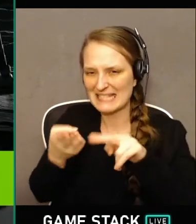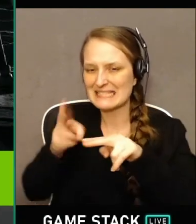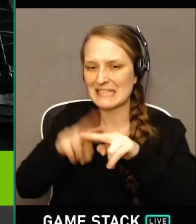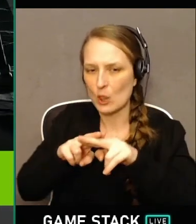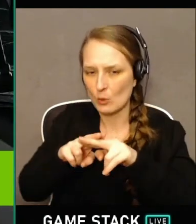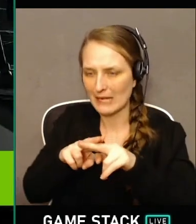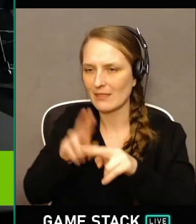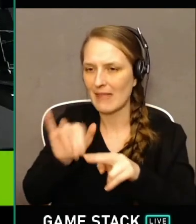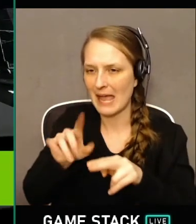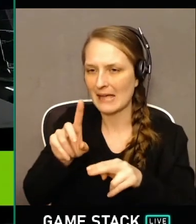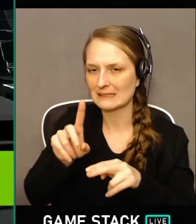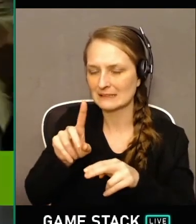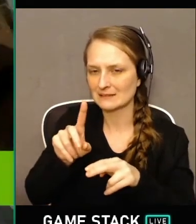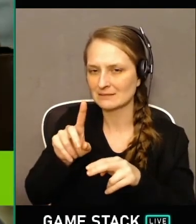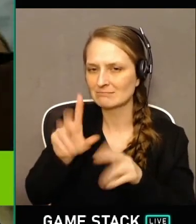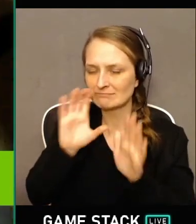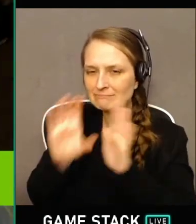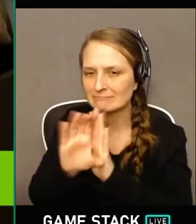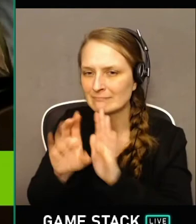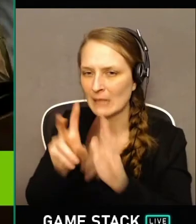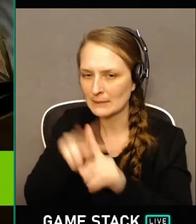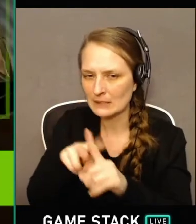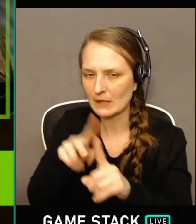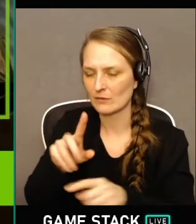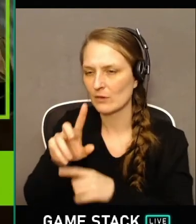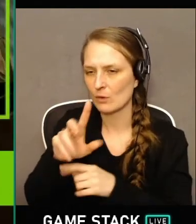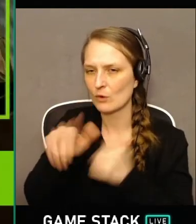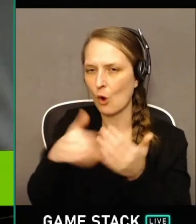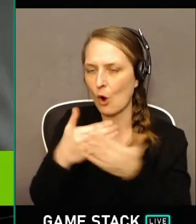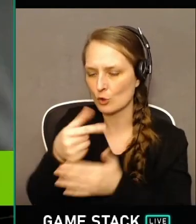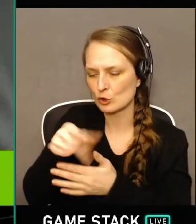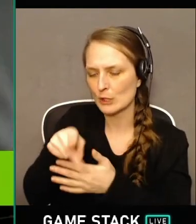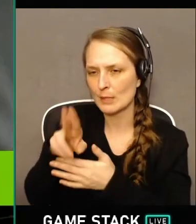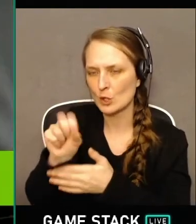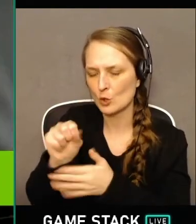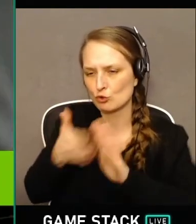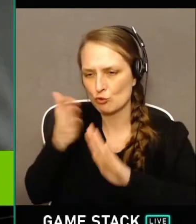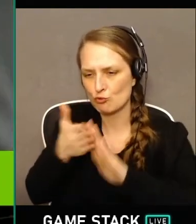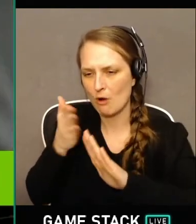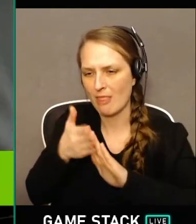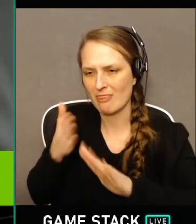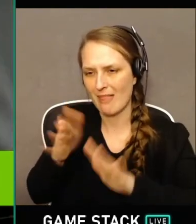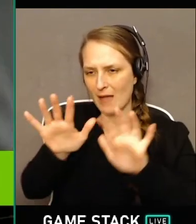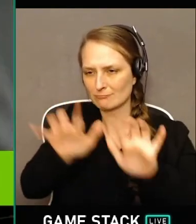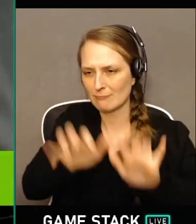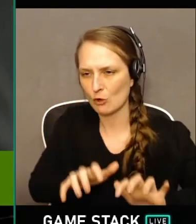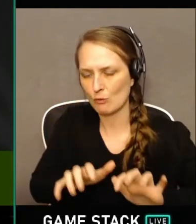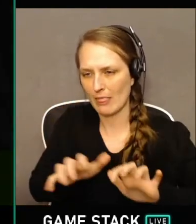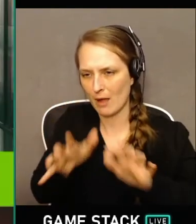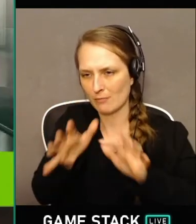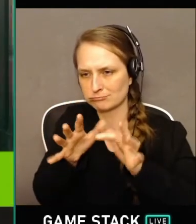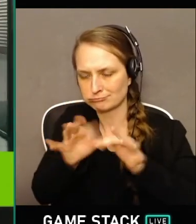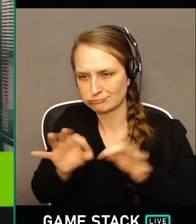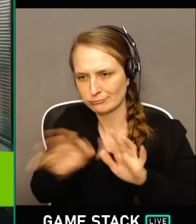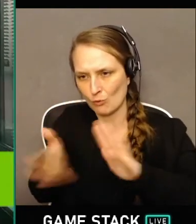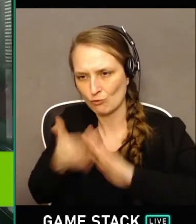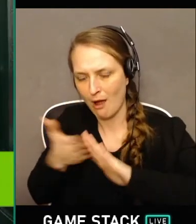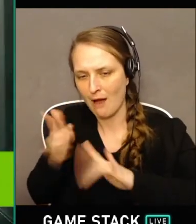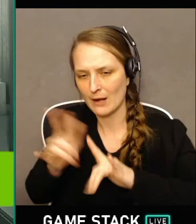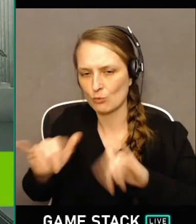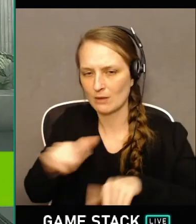calculations, allowing NVIDIA's RTX series of GPUs to run the algorithm in real time. DLSS pairs perfectly